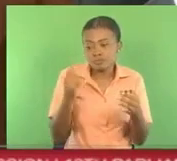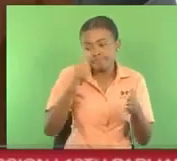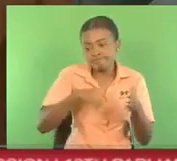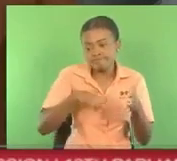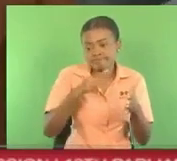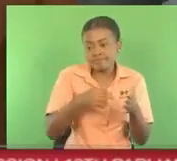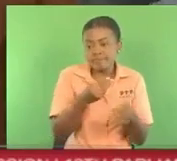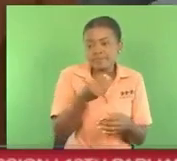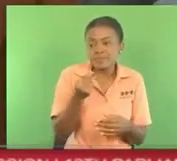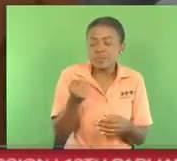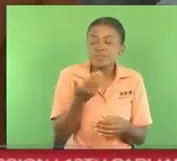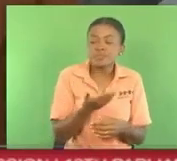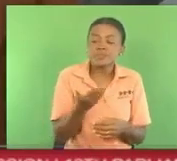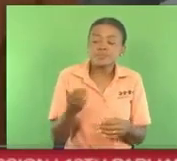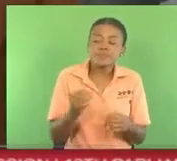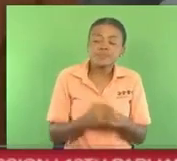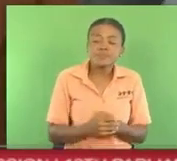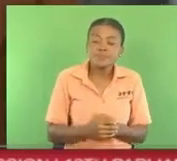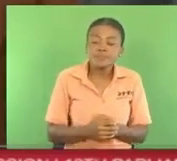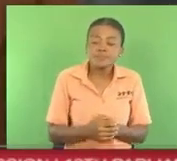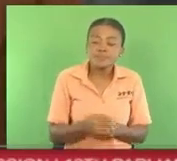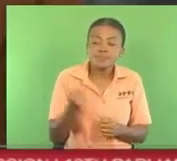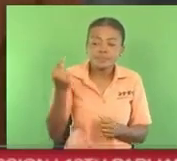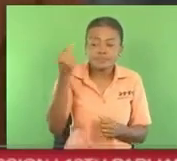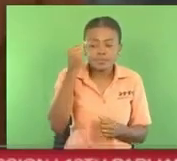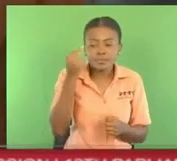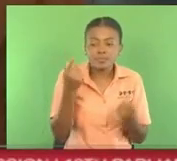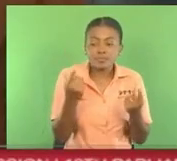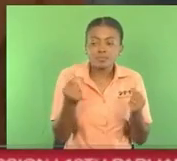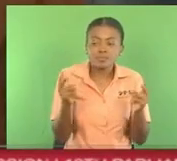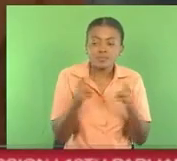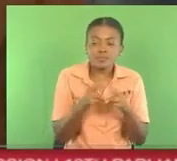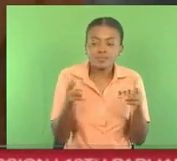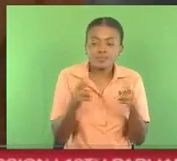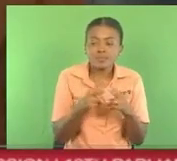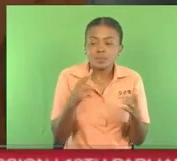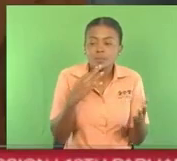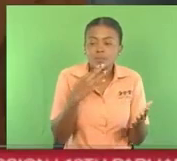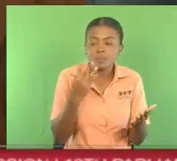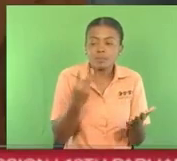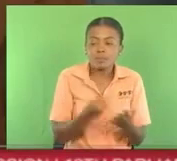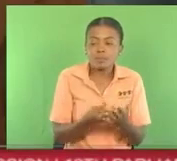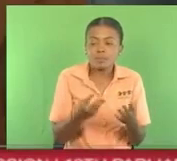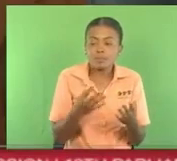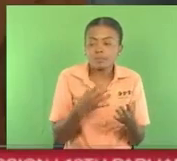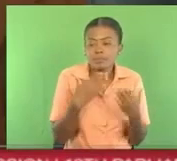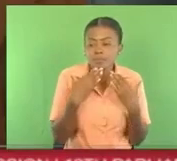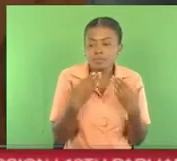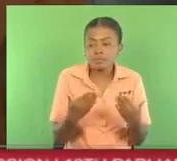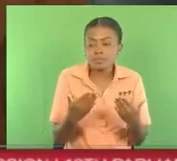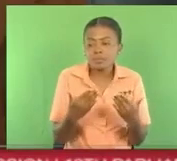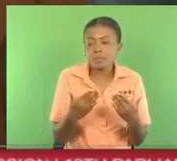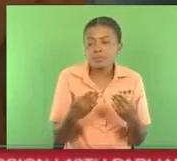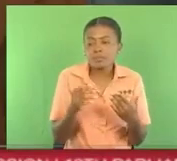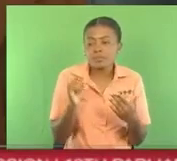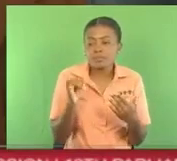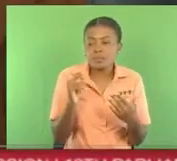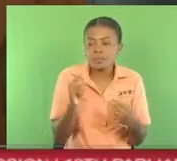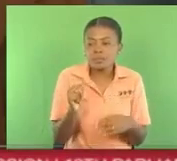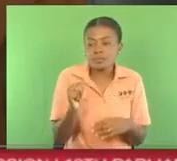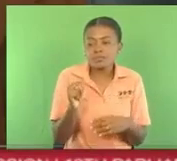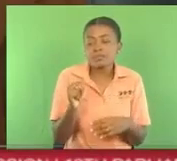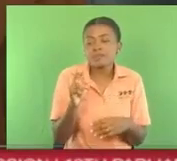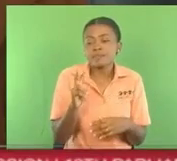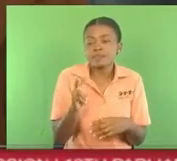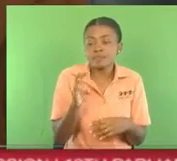it on the records that I think that we have done extremely well. I want to thank the investee for the job that they have done, and also the